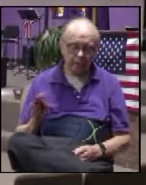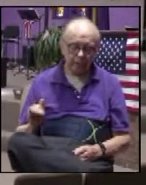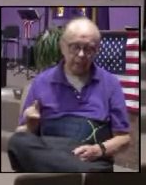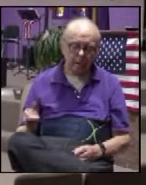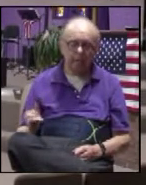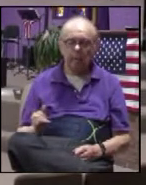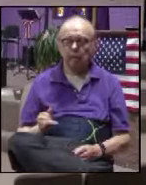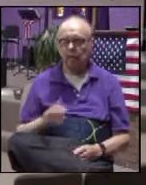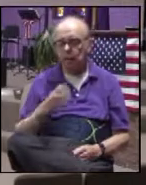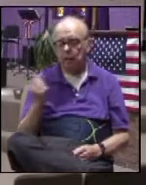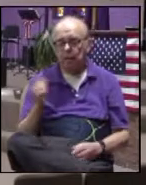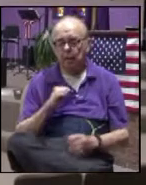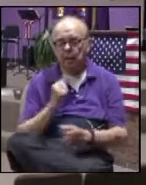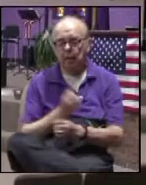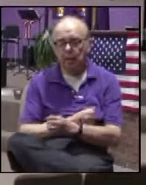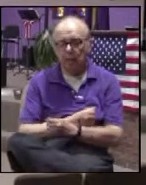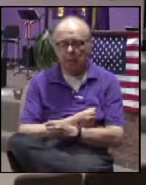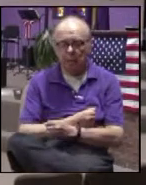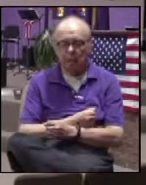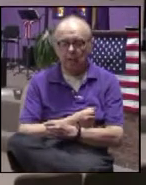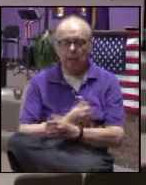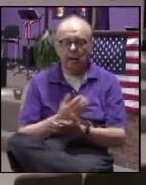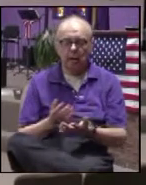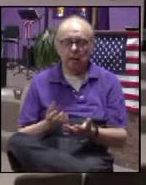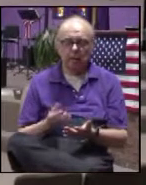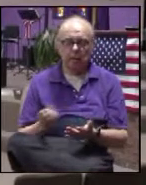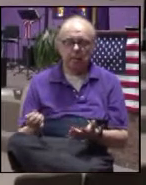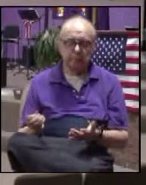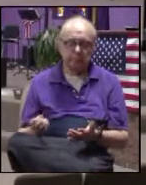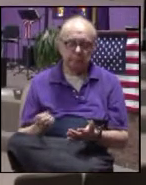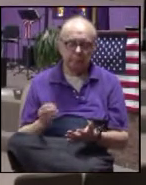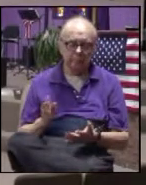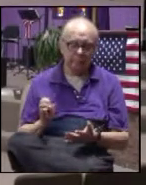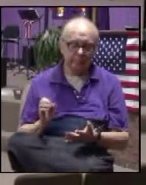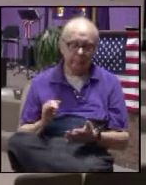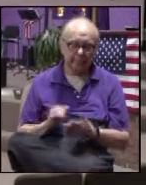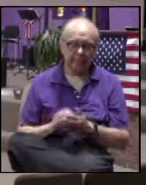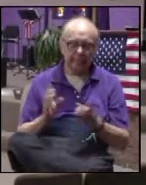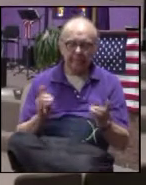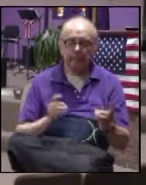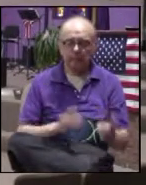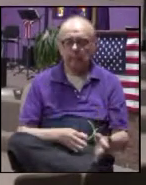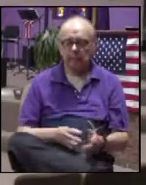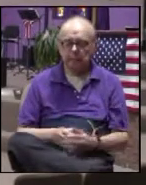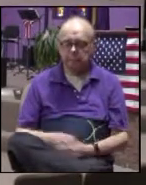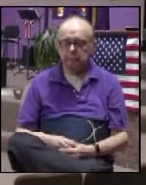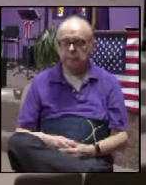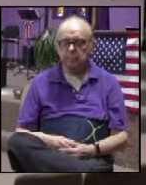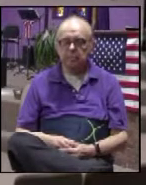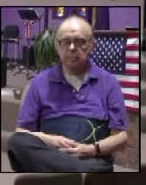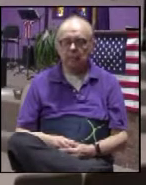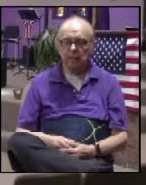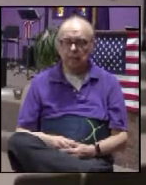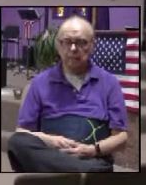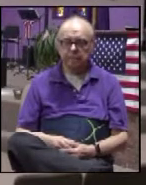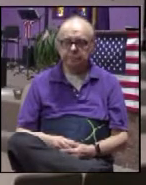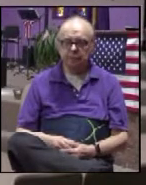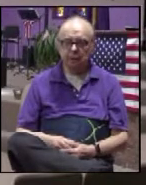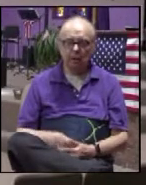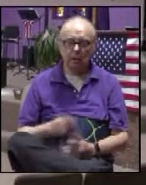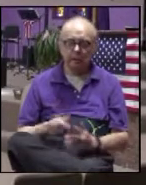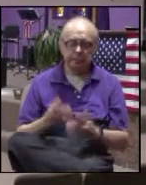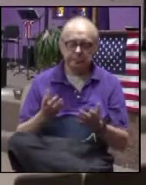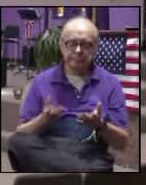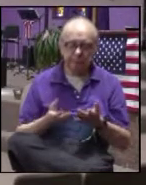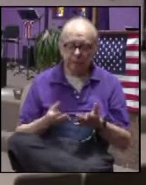with the greatest authority, smisha, and want to be his disciple or talamandan, then you